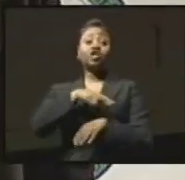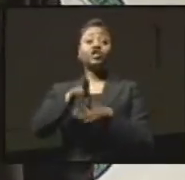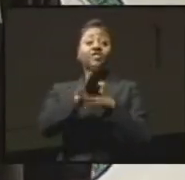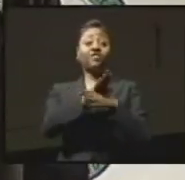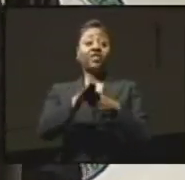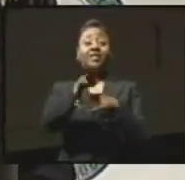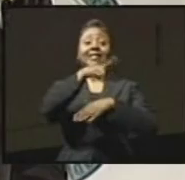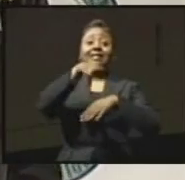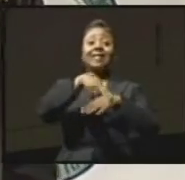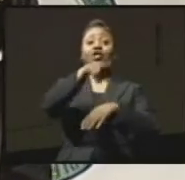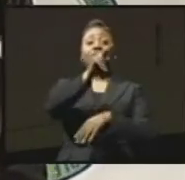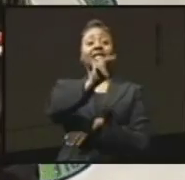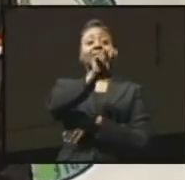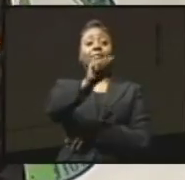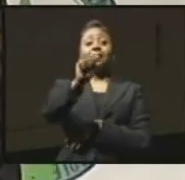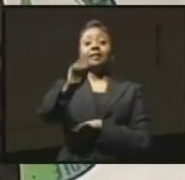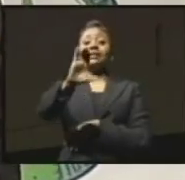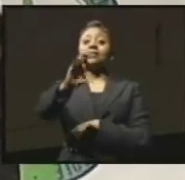NAACP.